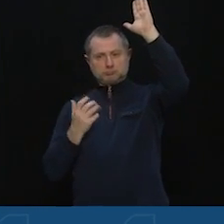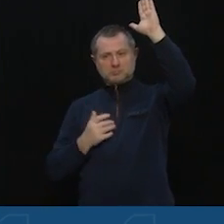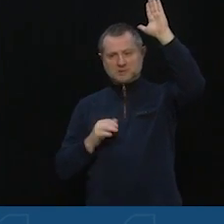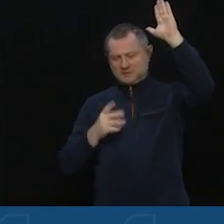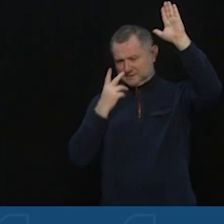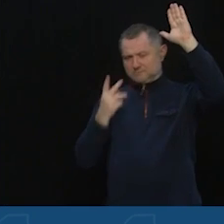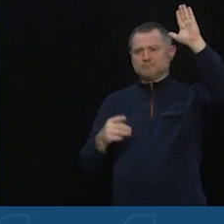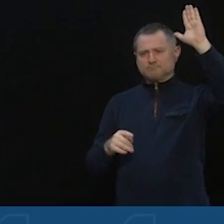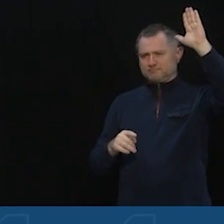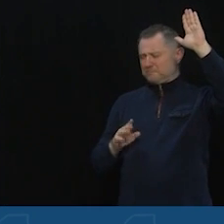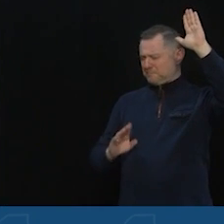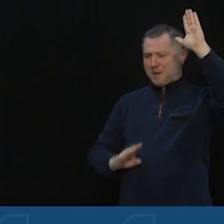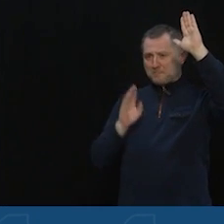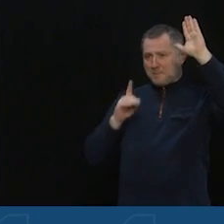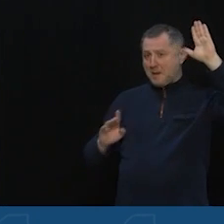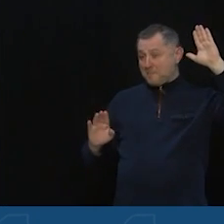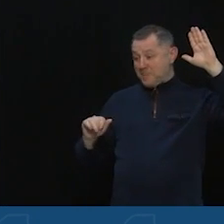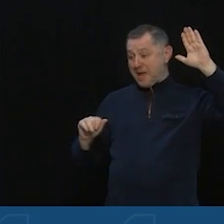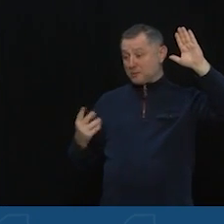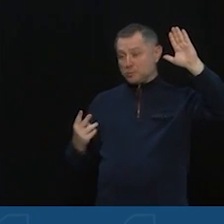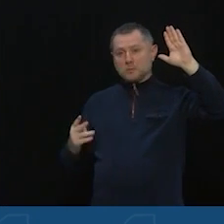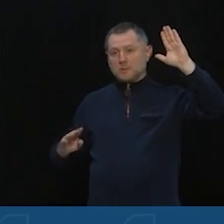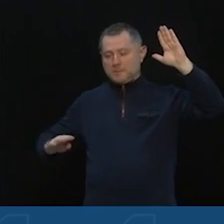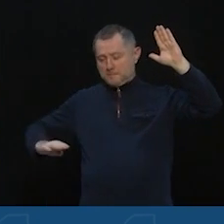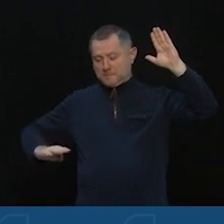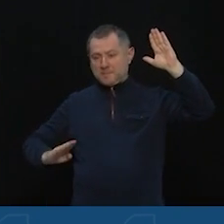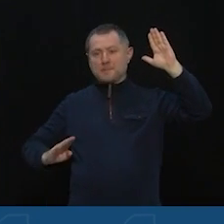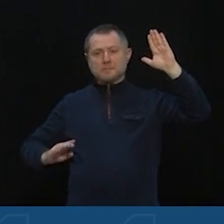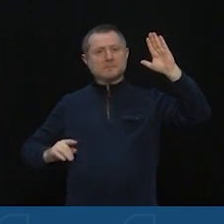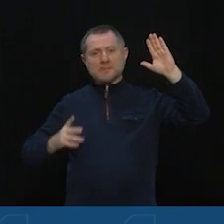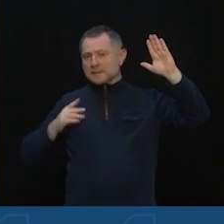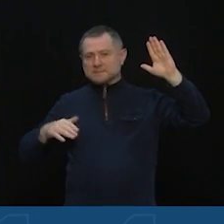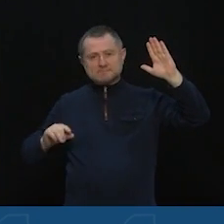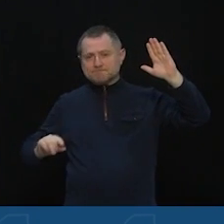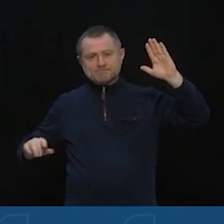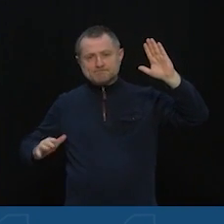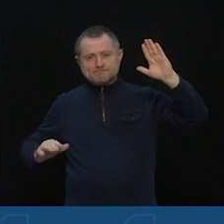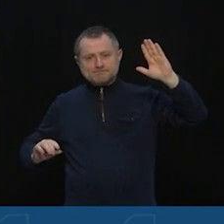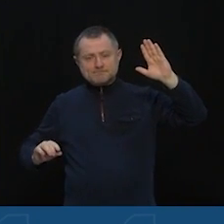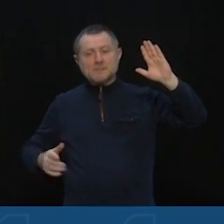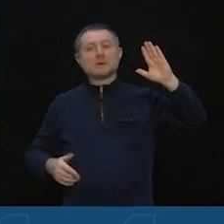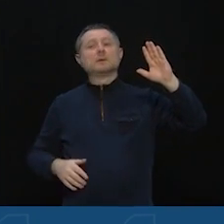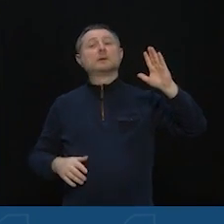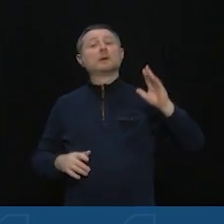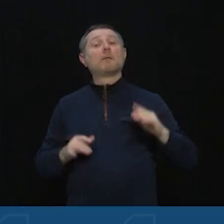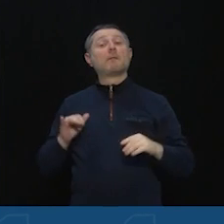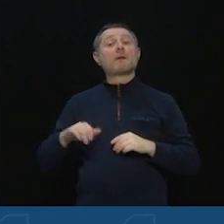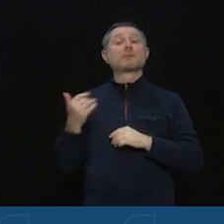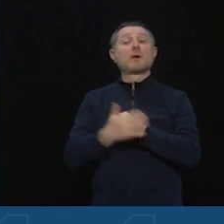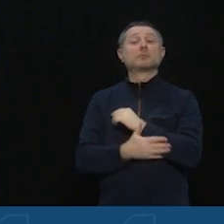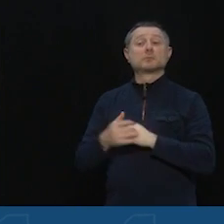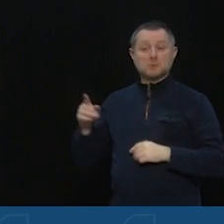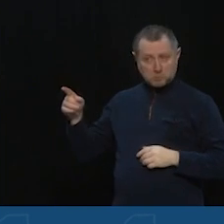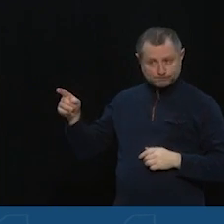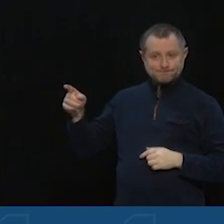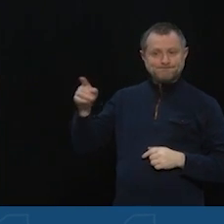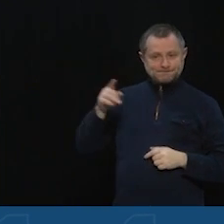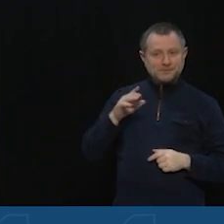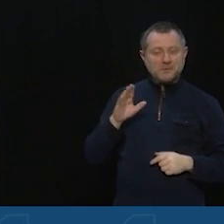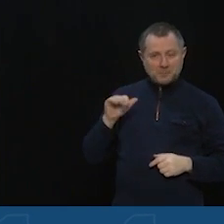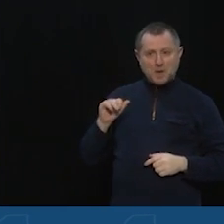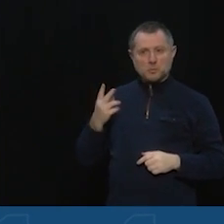spike. And in other countries, they have seen what looks like a familiar spike related to the BA2